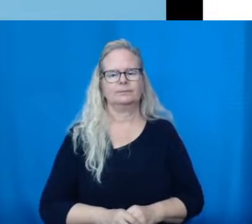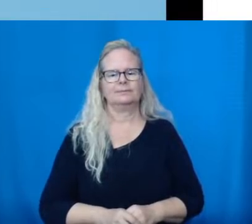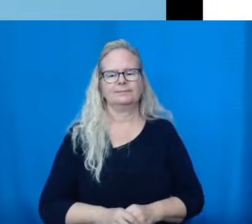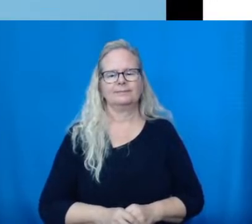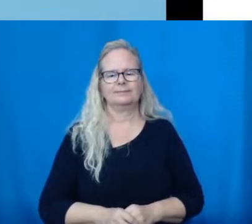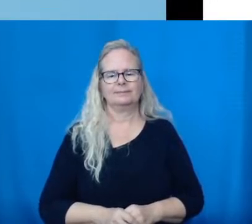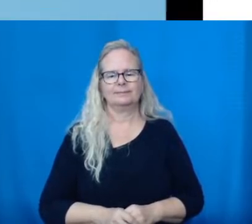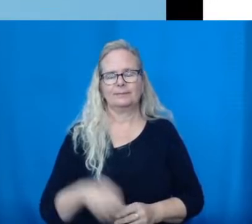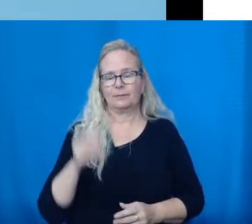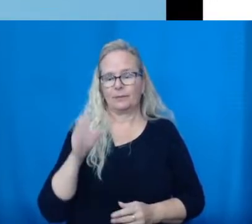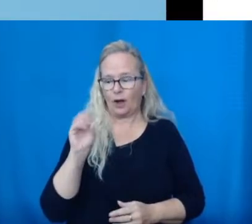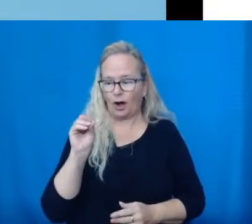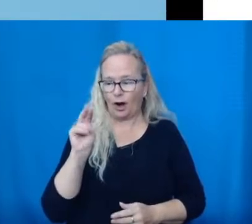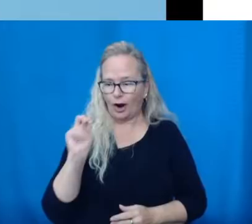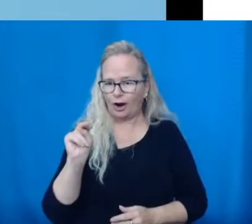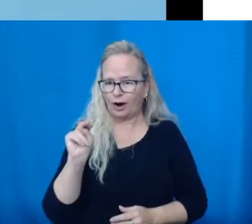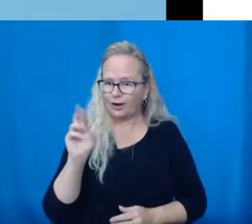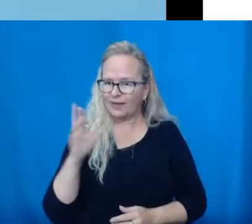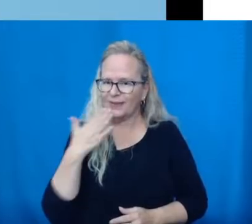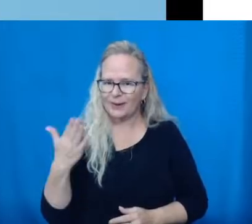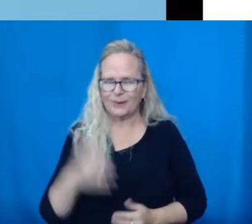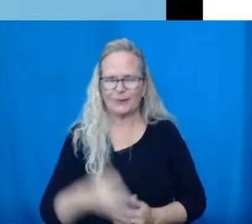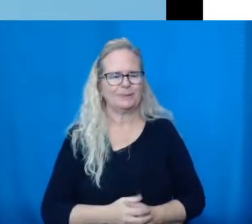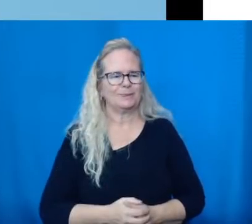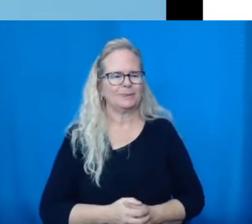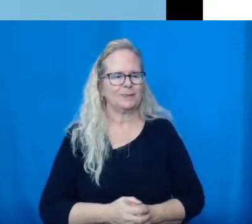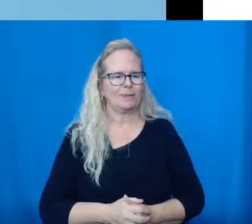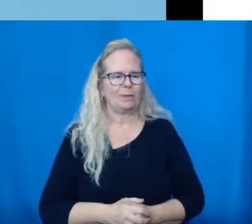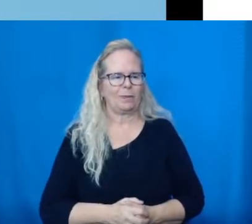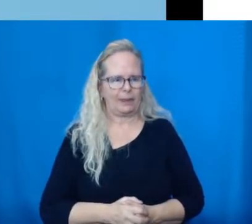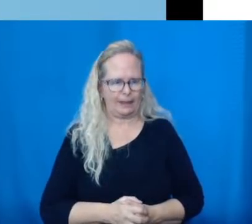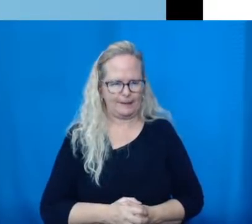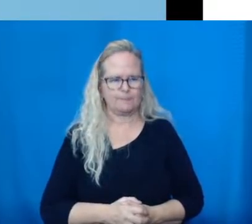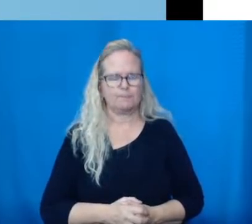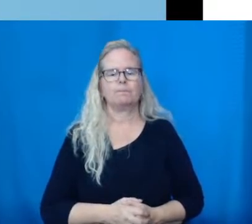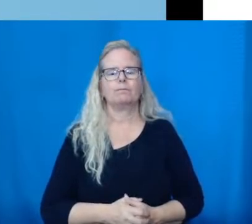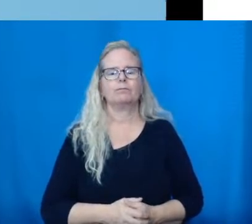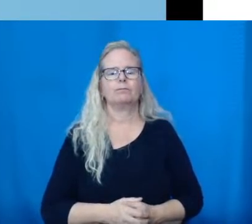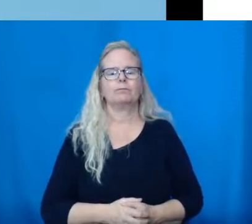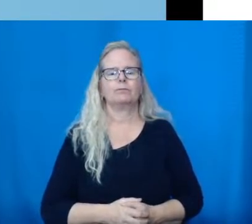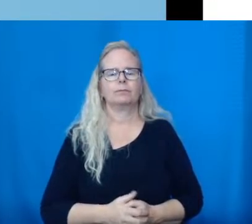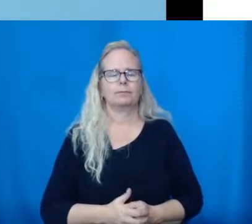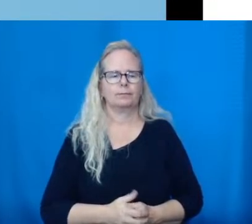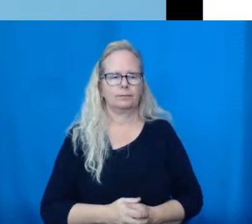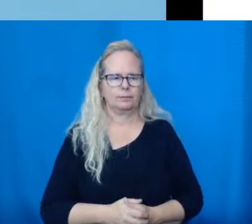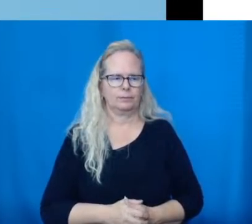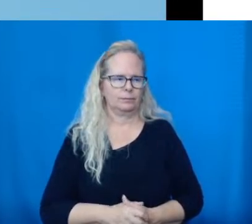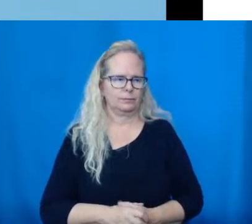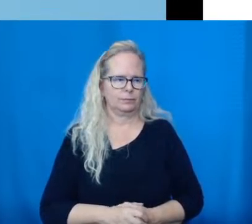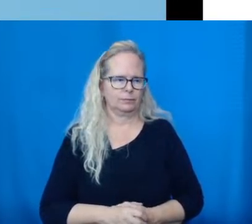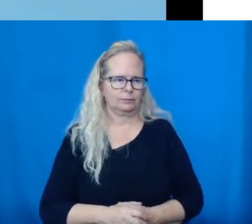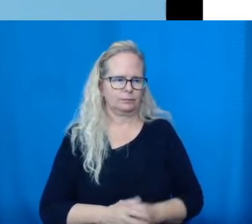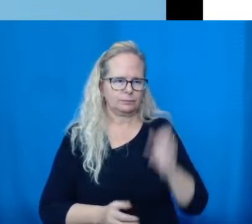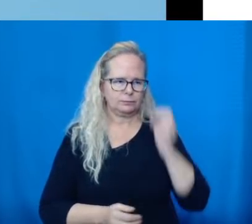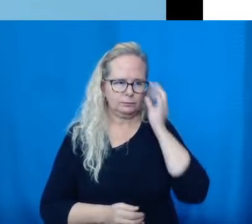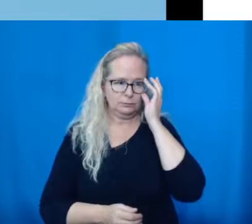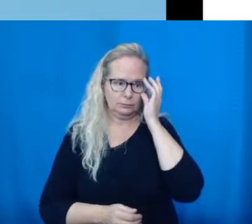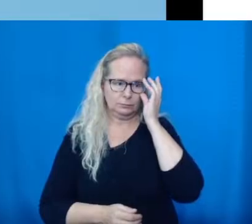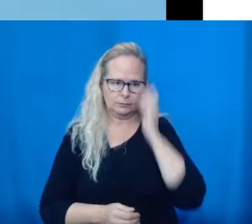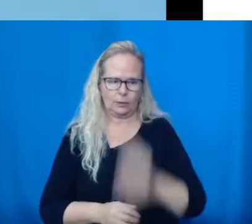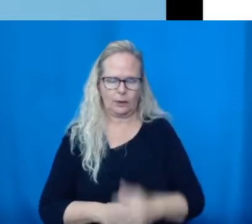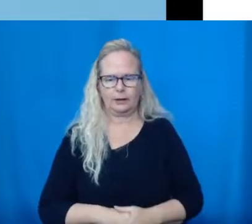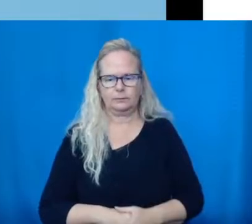Great. So thank you, obviously, for the introduction, and to the rest of the group, including all the people in the background that really helping keep